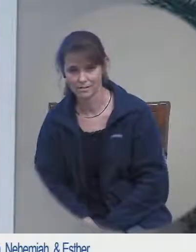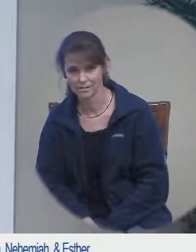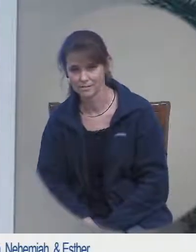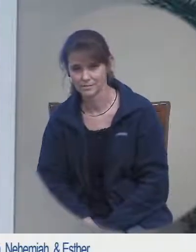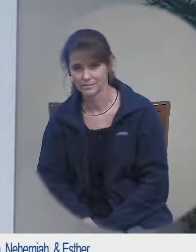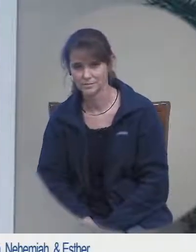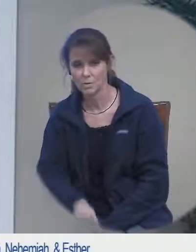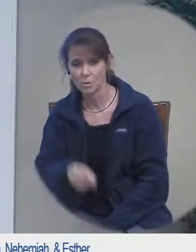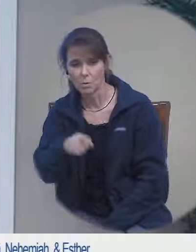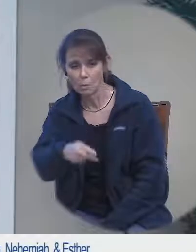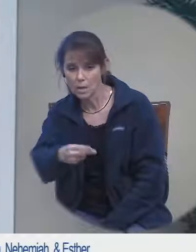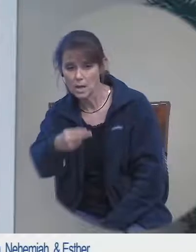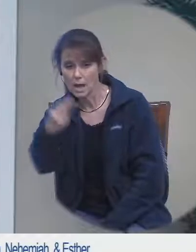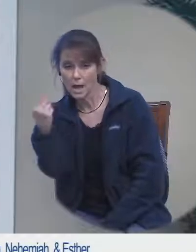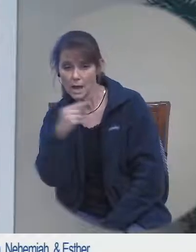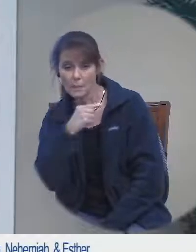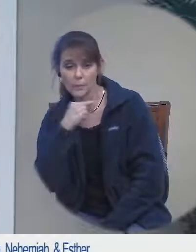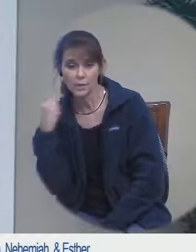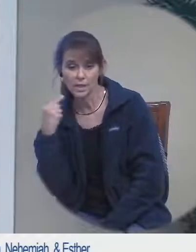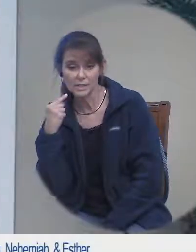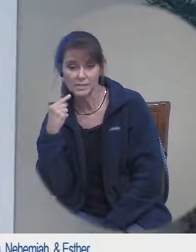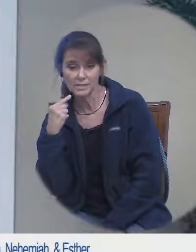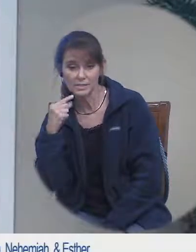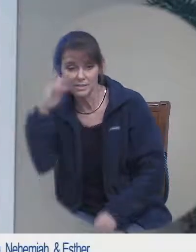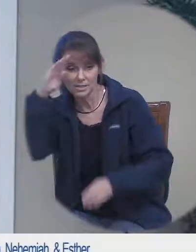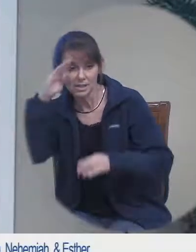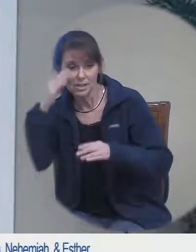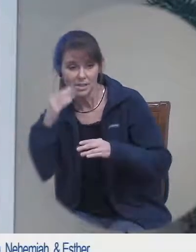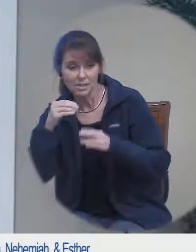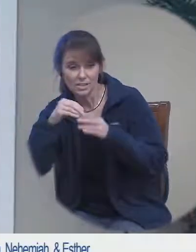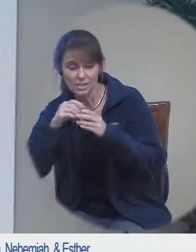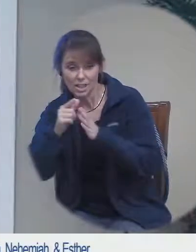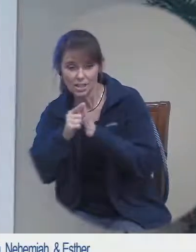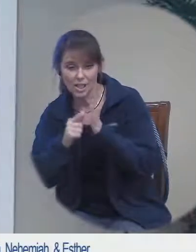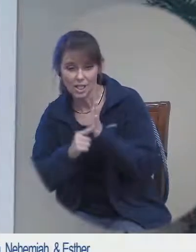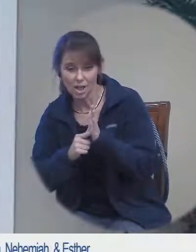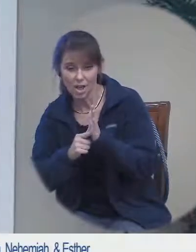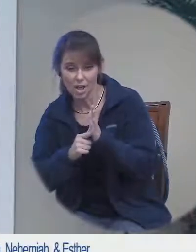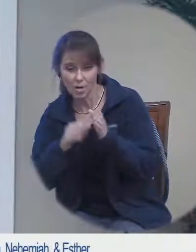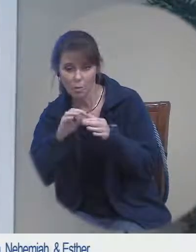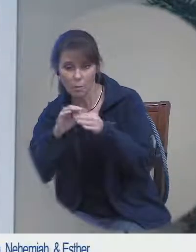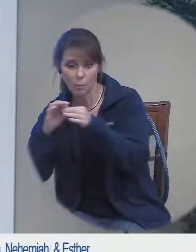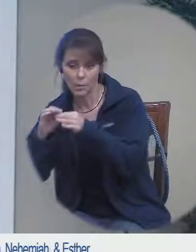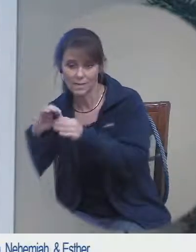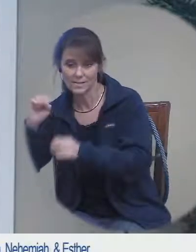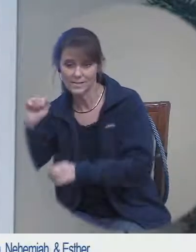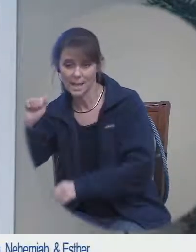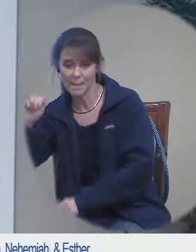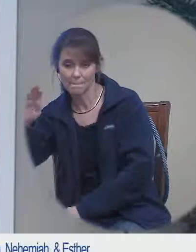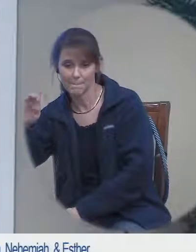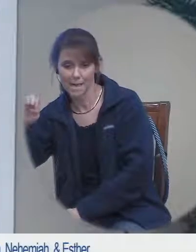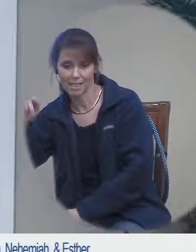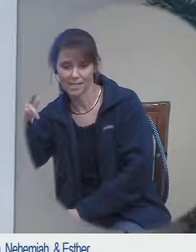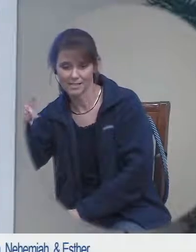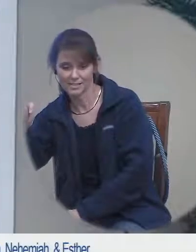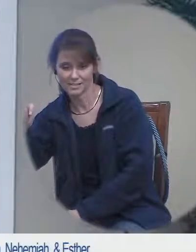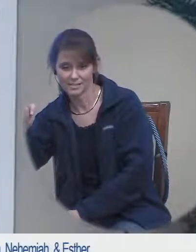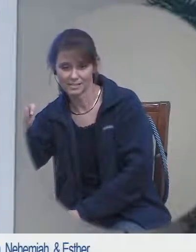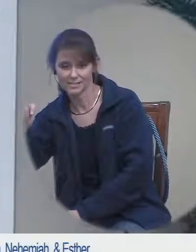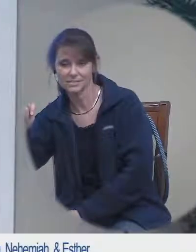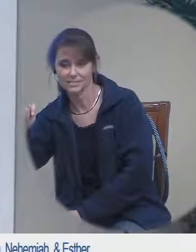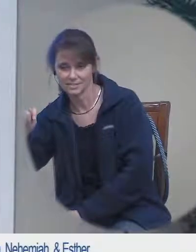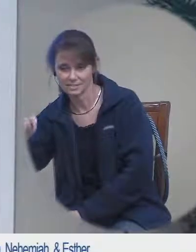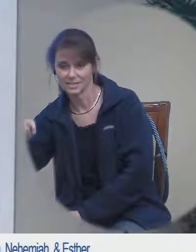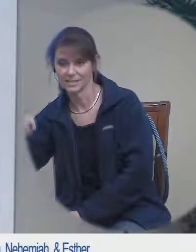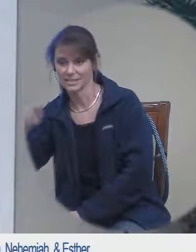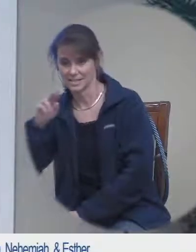of Sanballat the Horonite, so I drove him away from me. So it was not only affecting